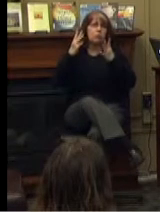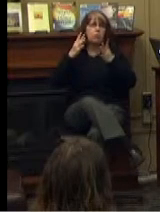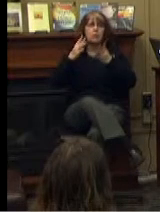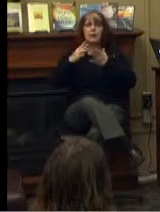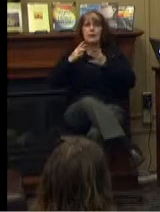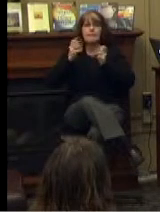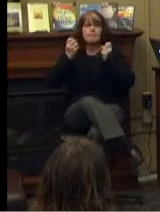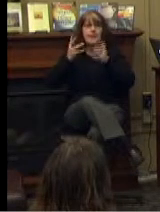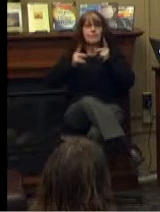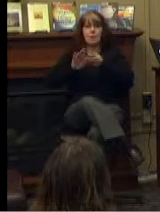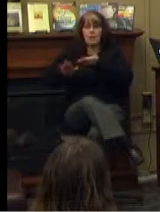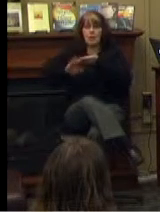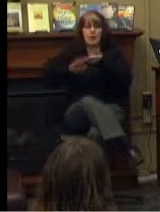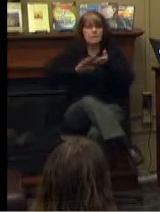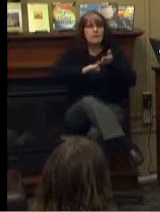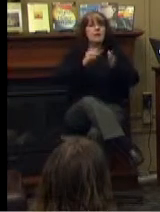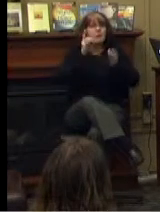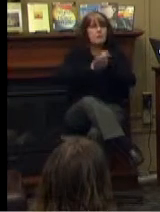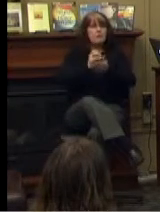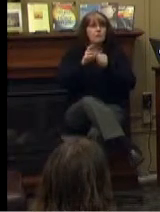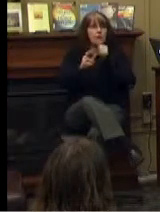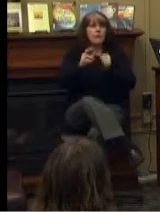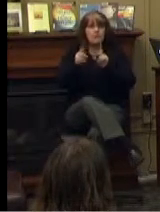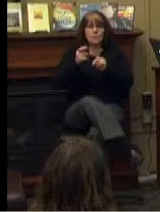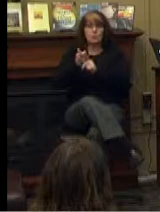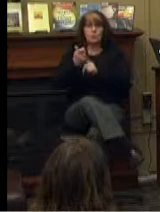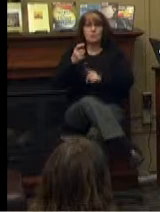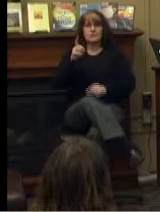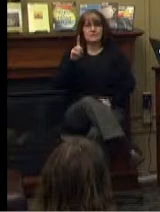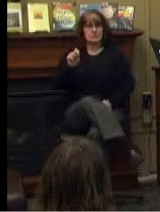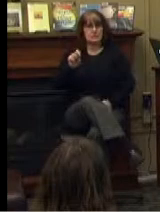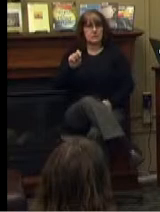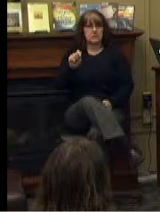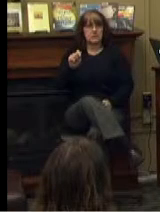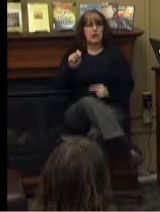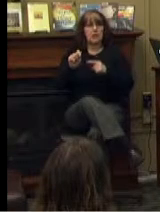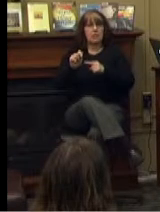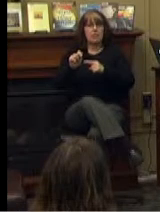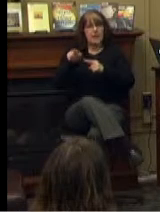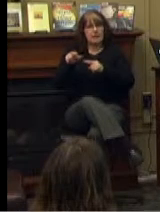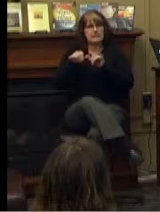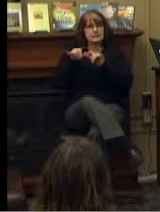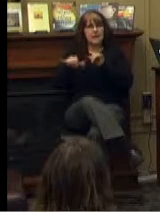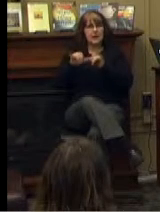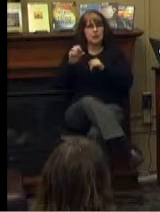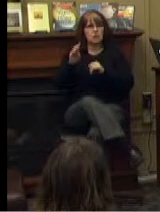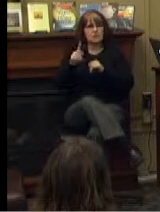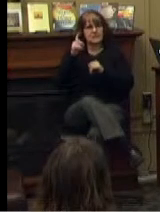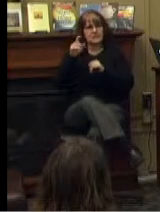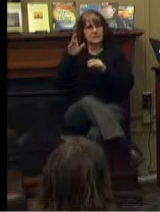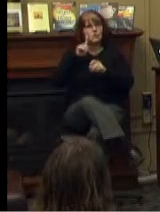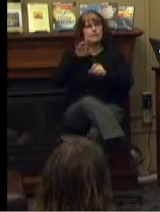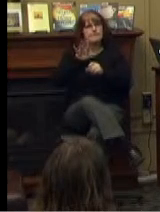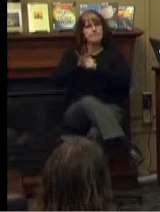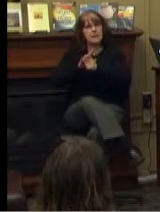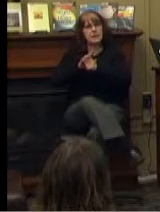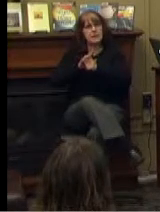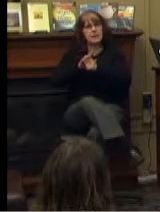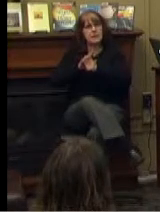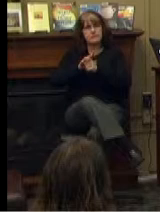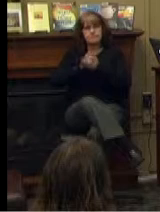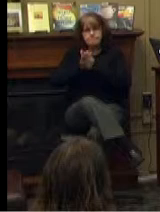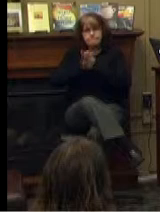it or not, people with disabilities are the ones who, for the most part, they stay in those jobs because they're committed to those jobs. And